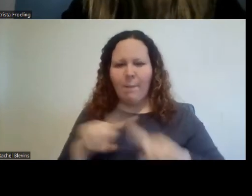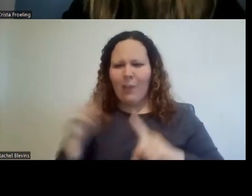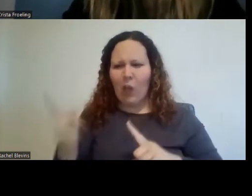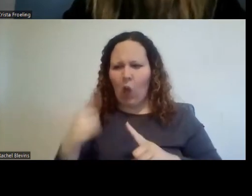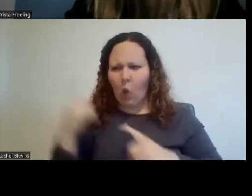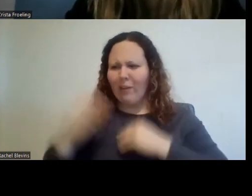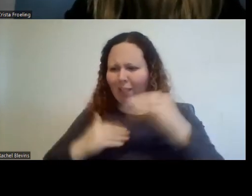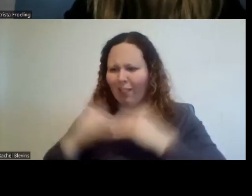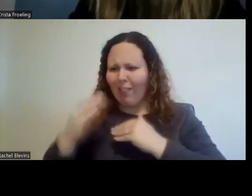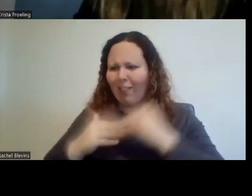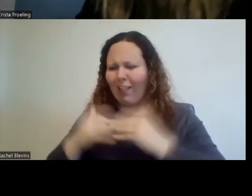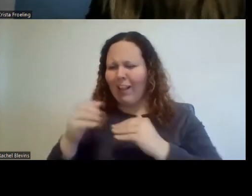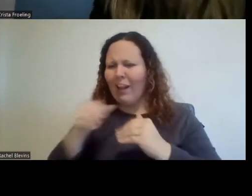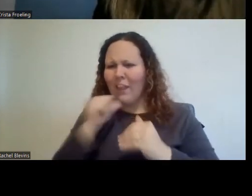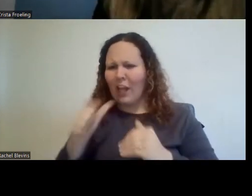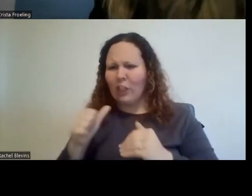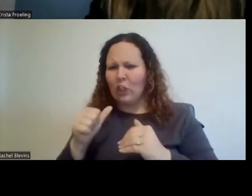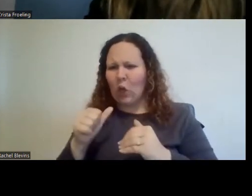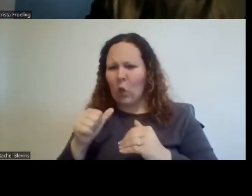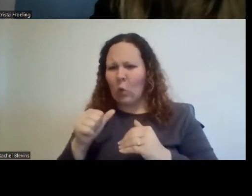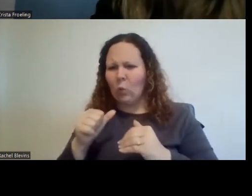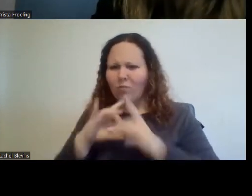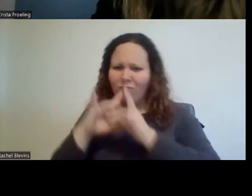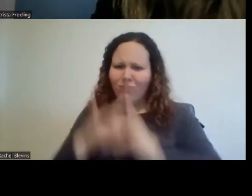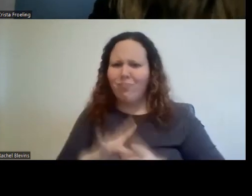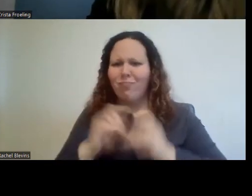don't accommodate sound.